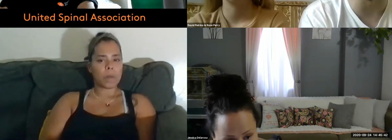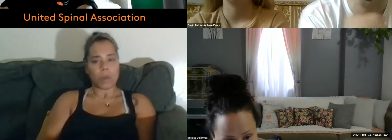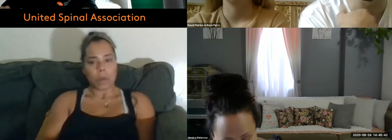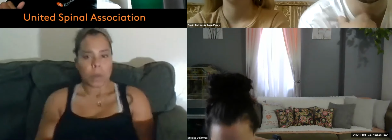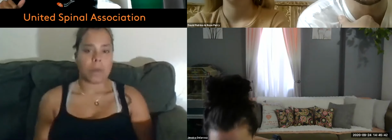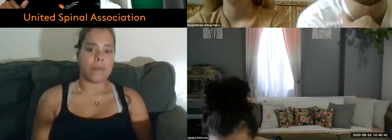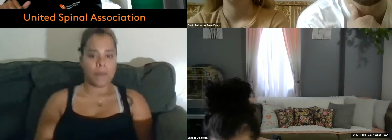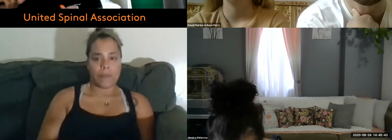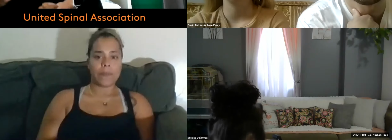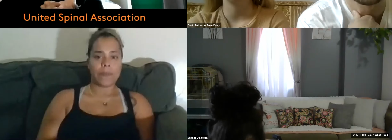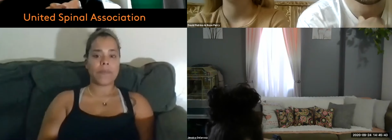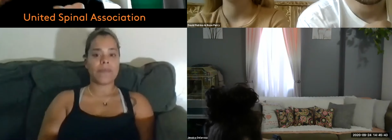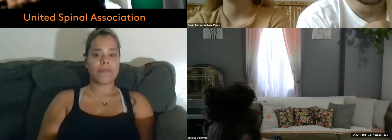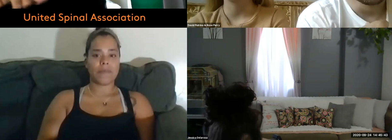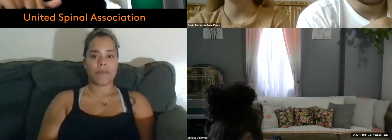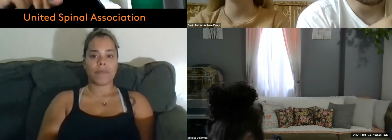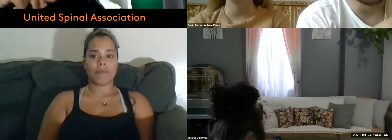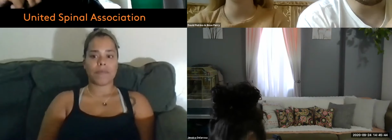interesting.